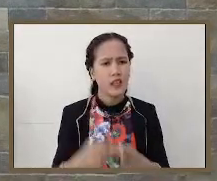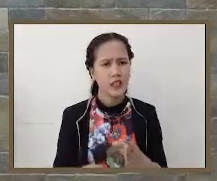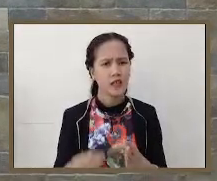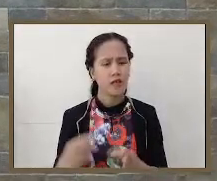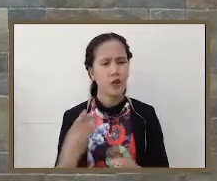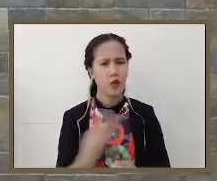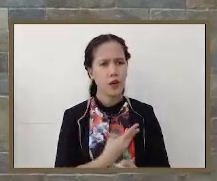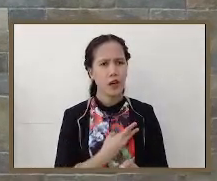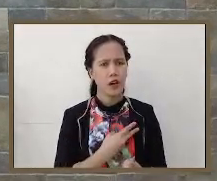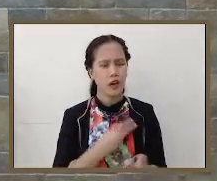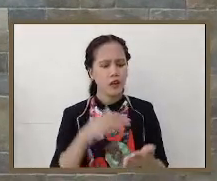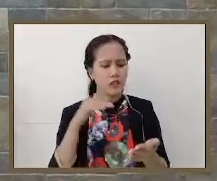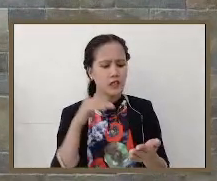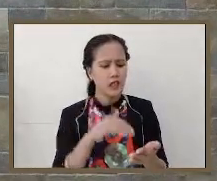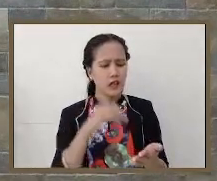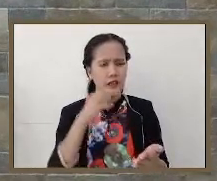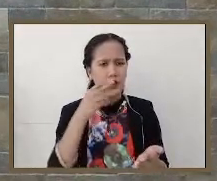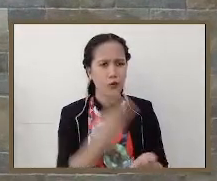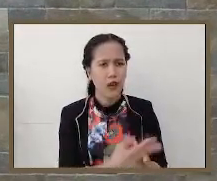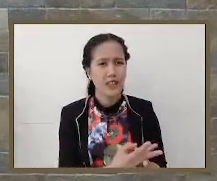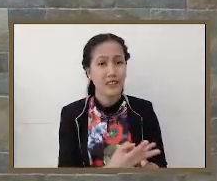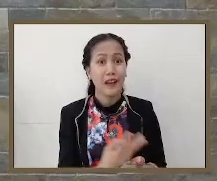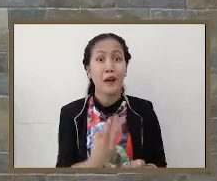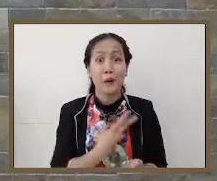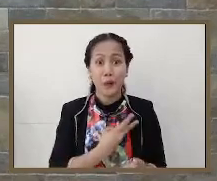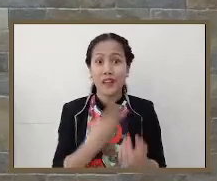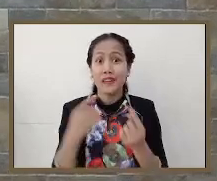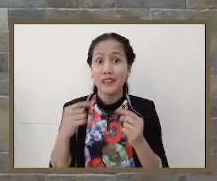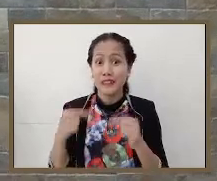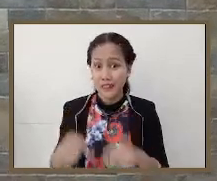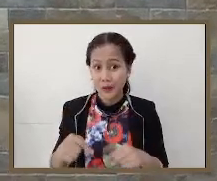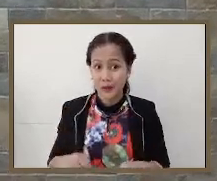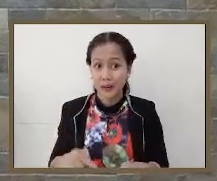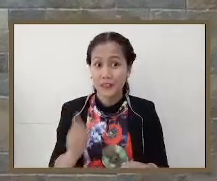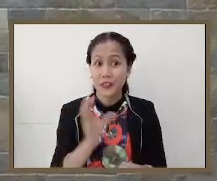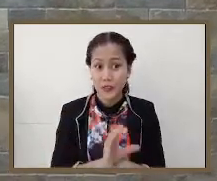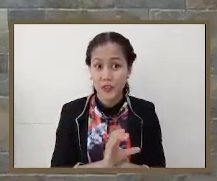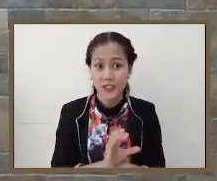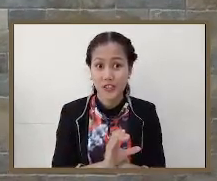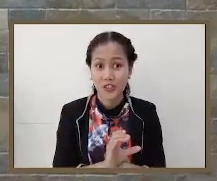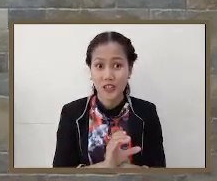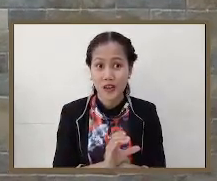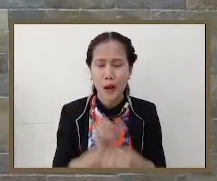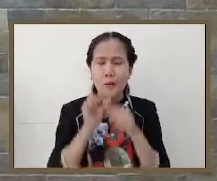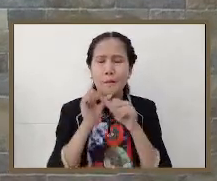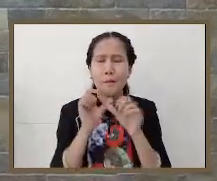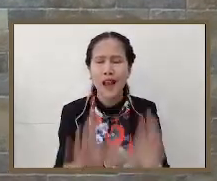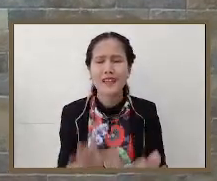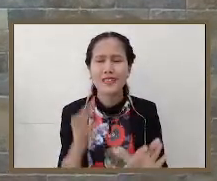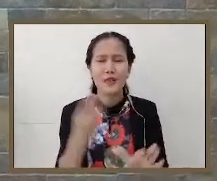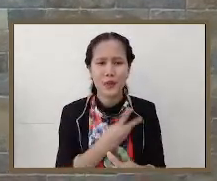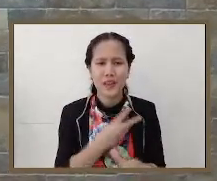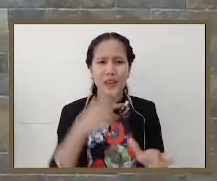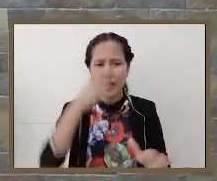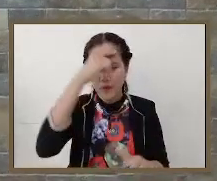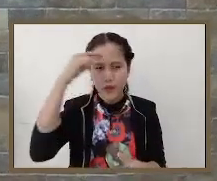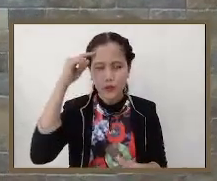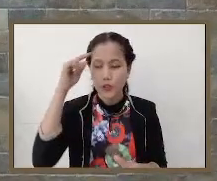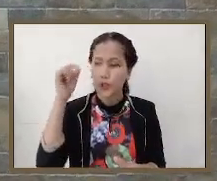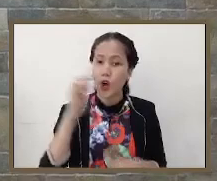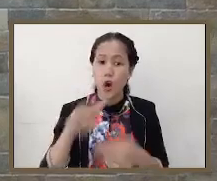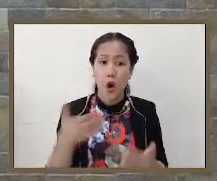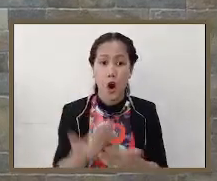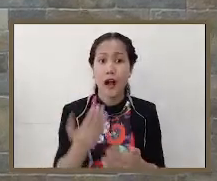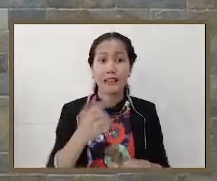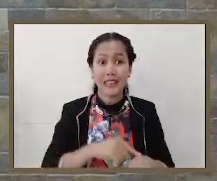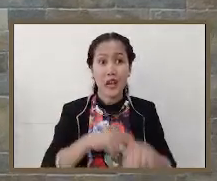are already blessed to be in a church that all the time, we are learning the knowledge of God. Do